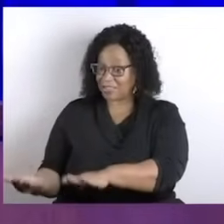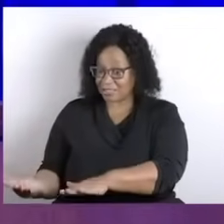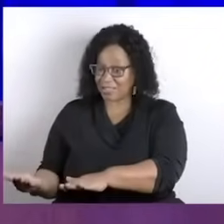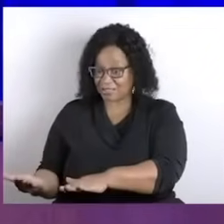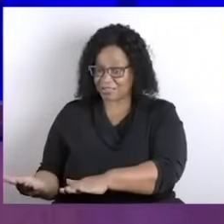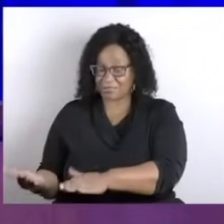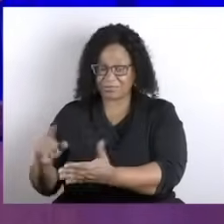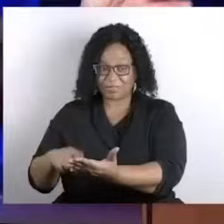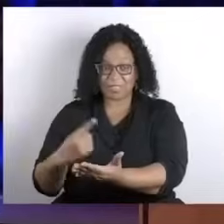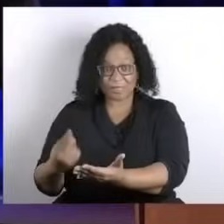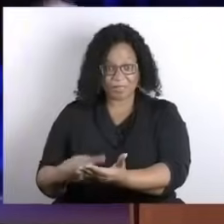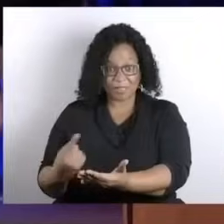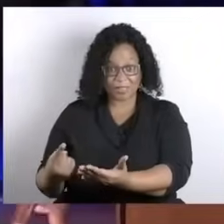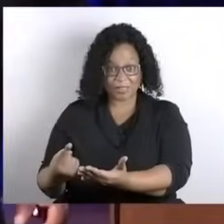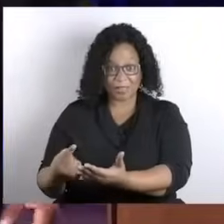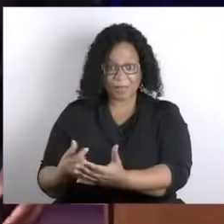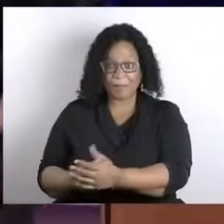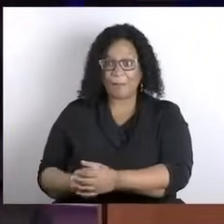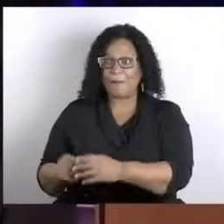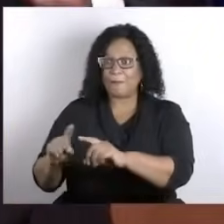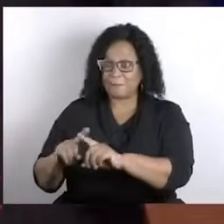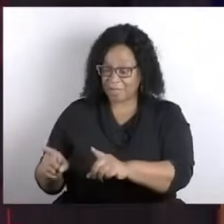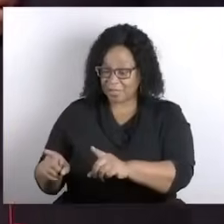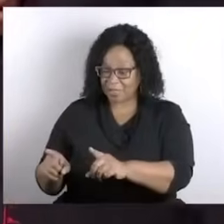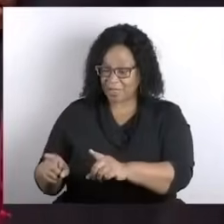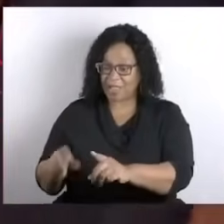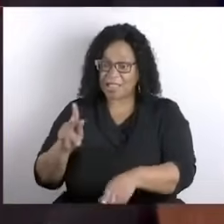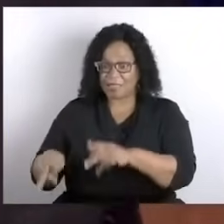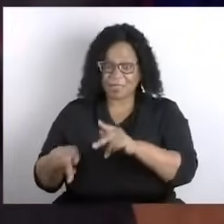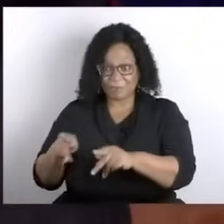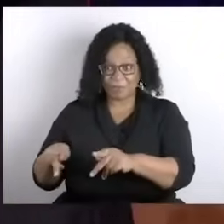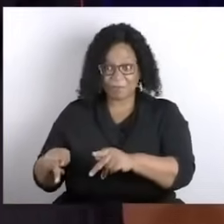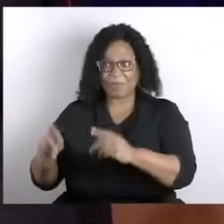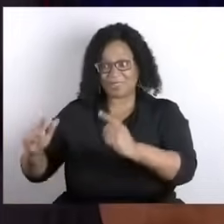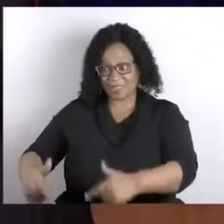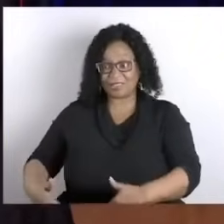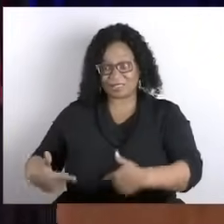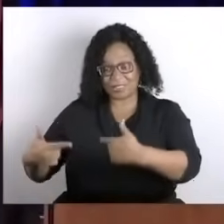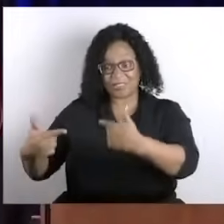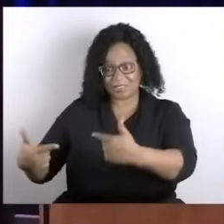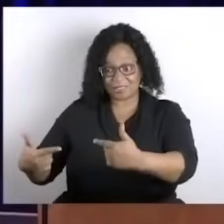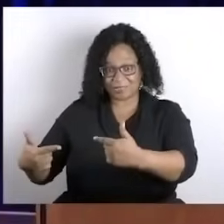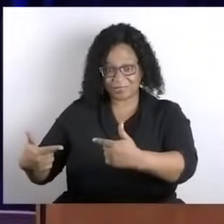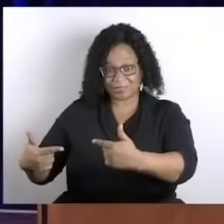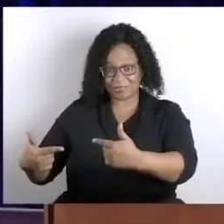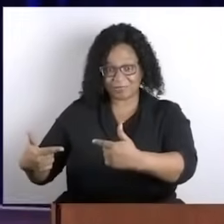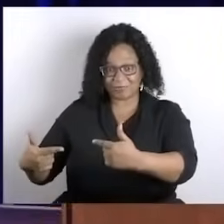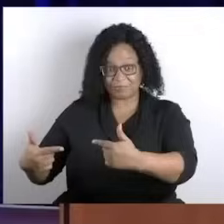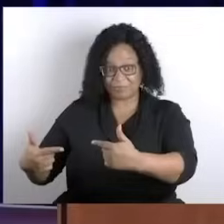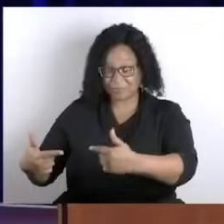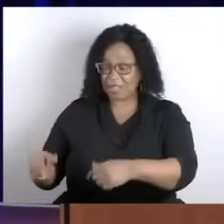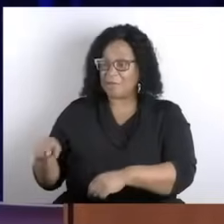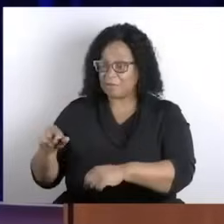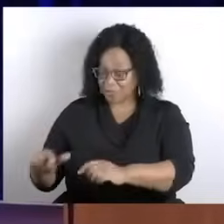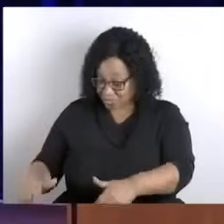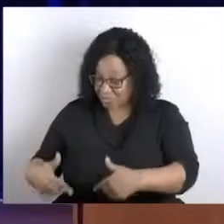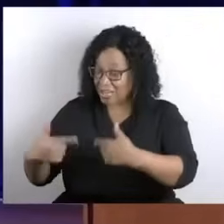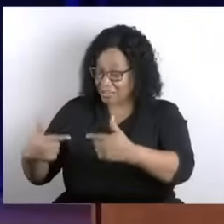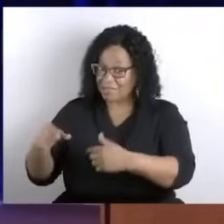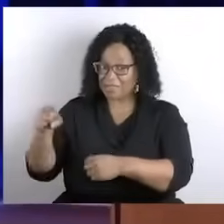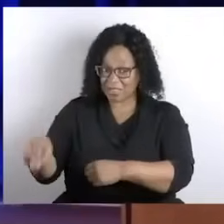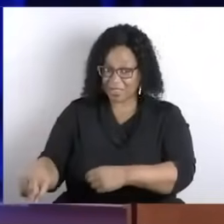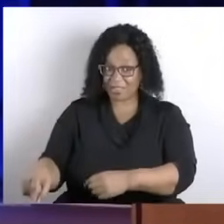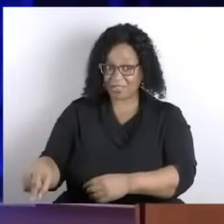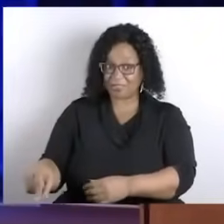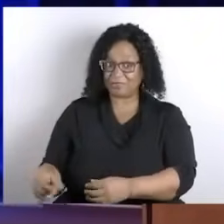Version calls them the residue of survivors. It's just a few of them left. It's just a few of them around. And God says, while y'all still there,